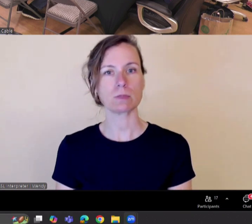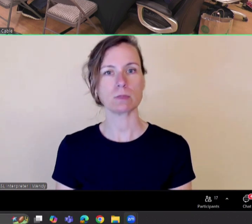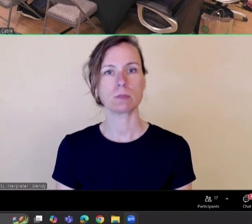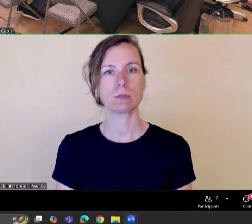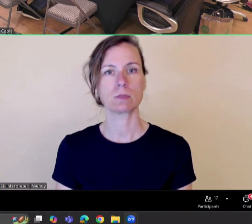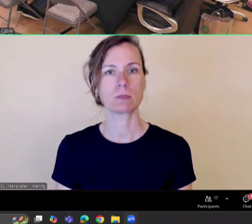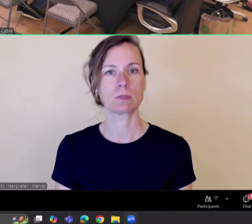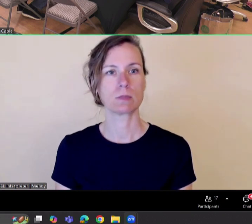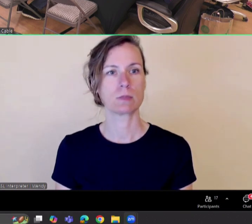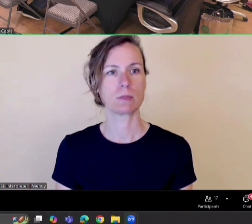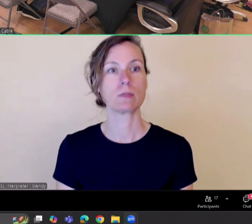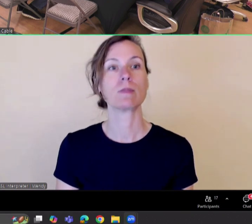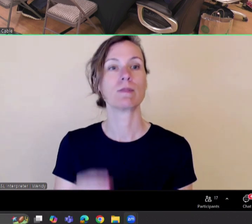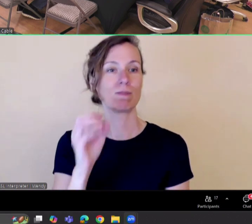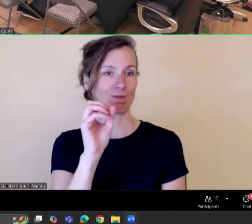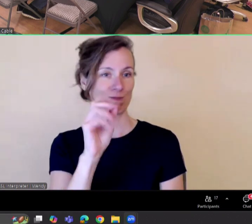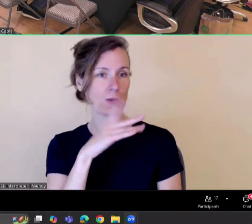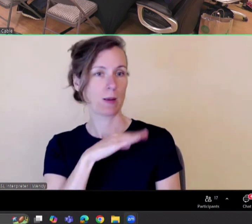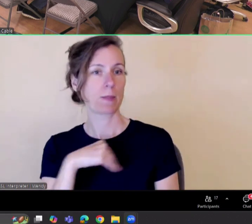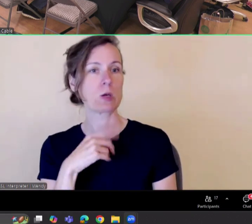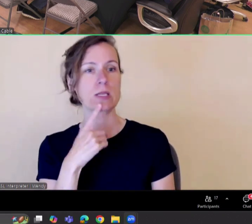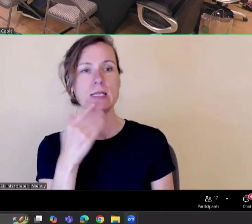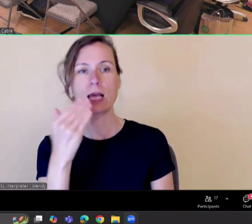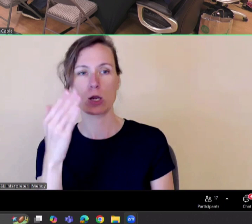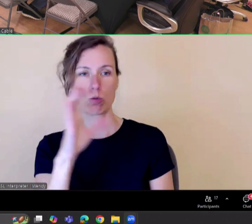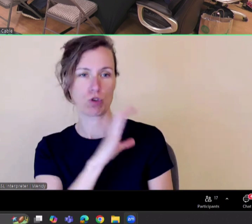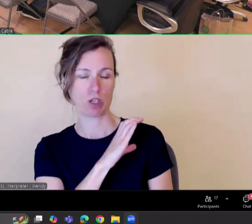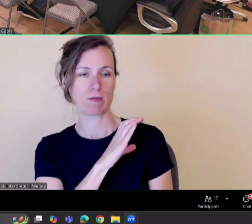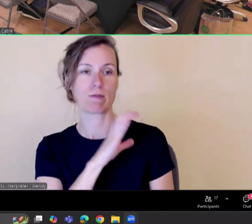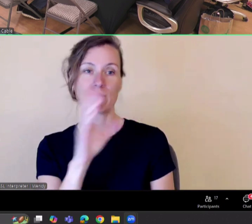All right, thank you, Chief. And Councilmember Delacour.